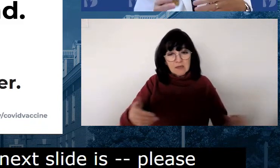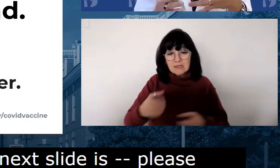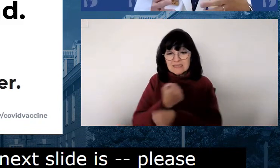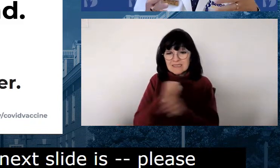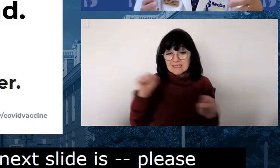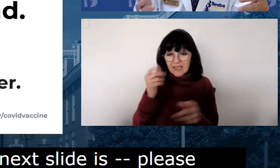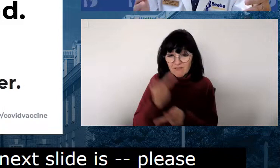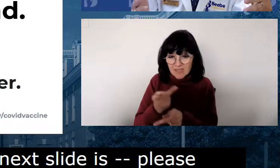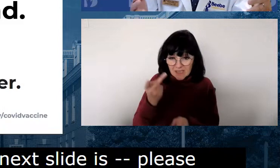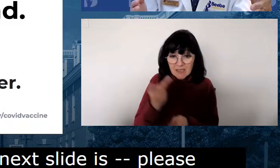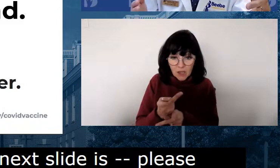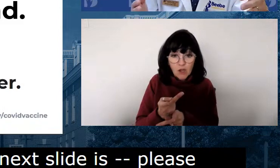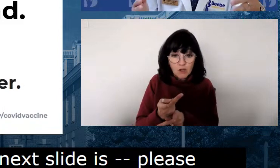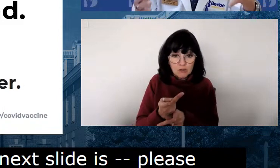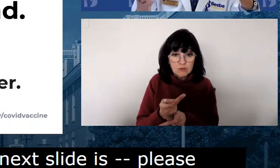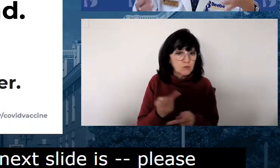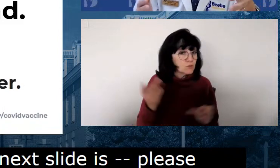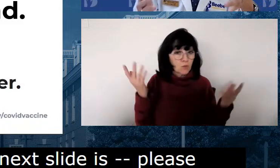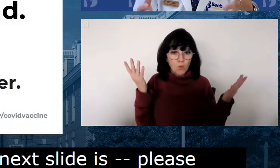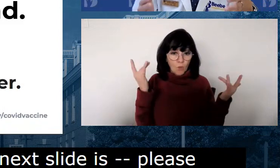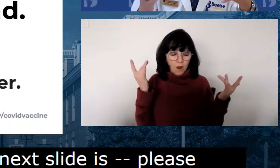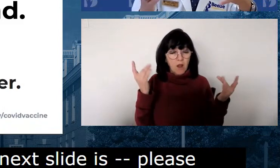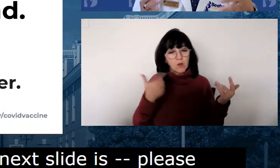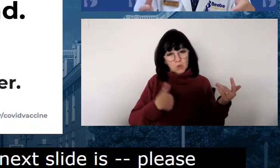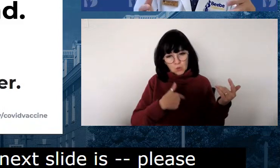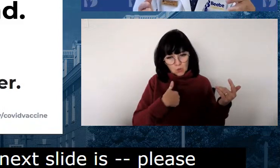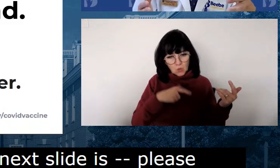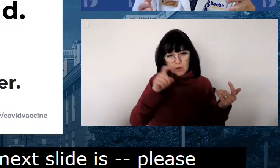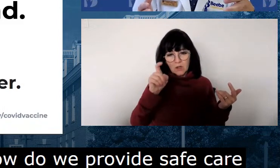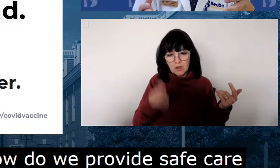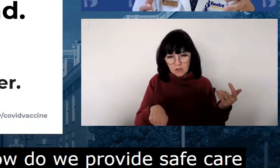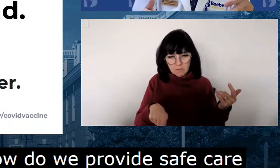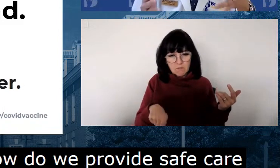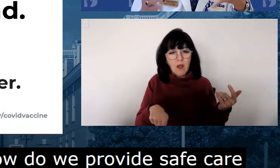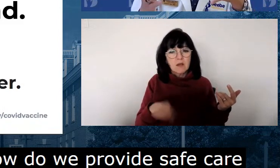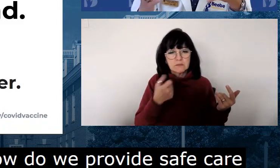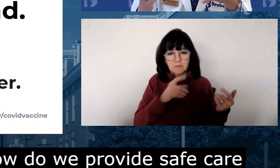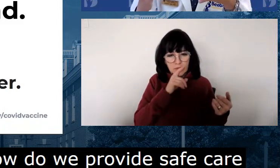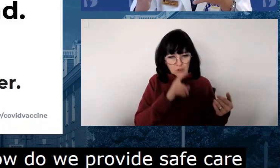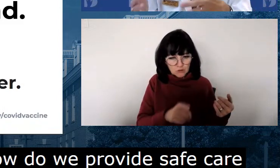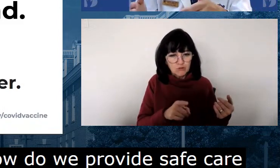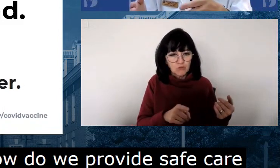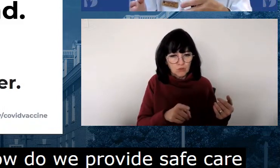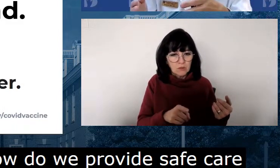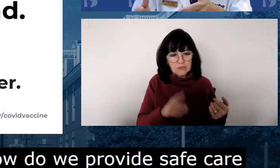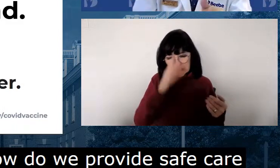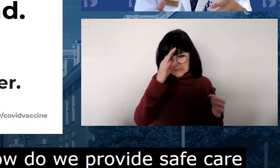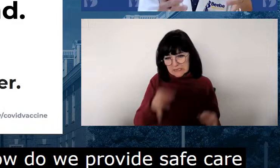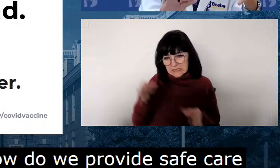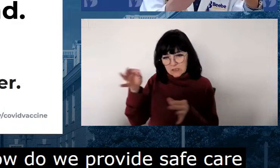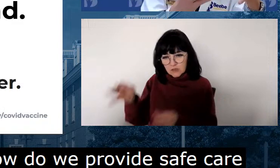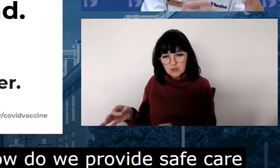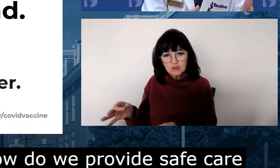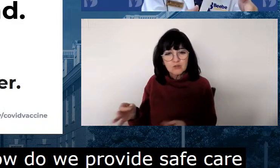critical? We slow things down. We make clinical decisions on what we should do now, what we should do later,